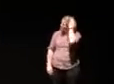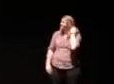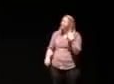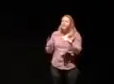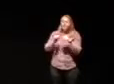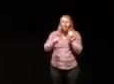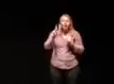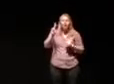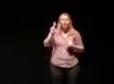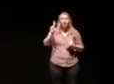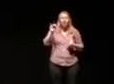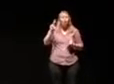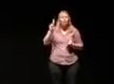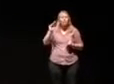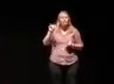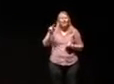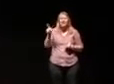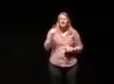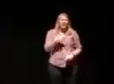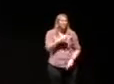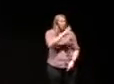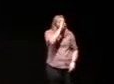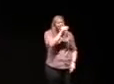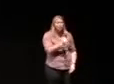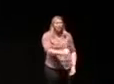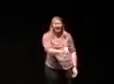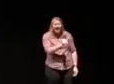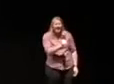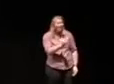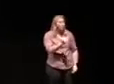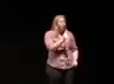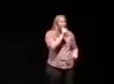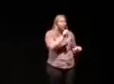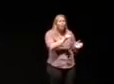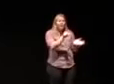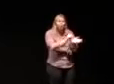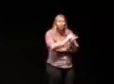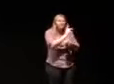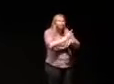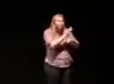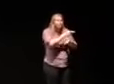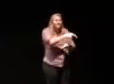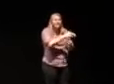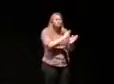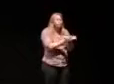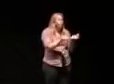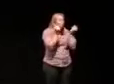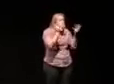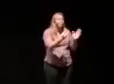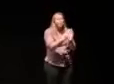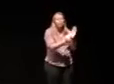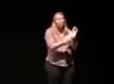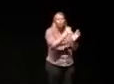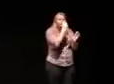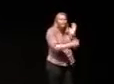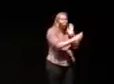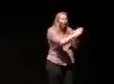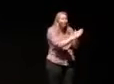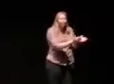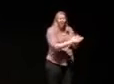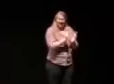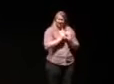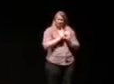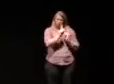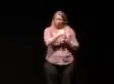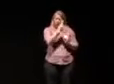But Kirkman's been like, look, you guys are idiots. It's why aren't you doing a print version of this book? There are so many readers out there who